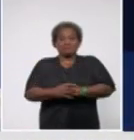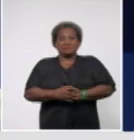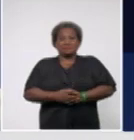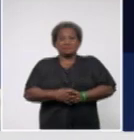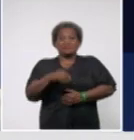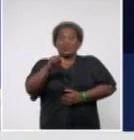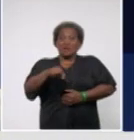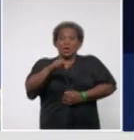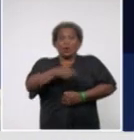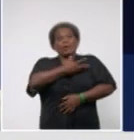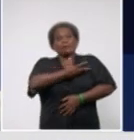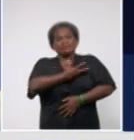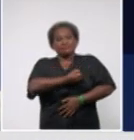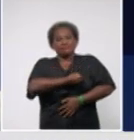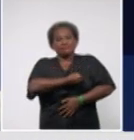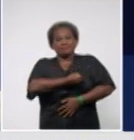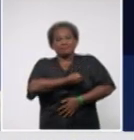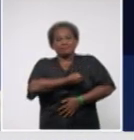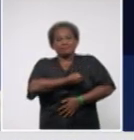briefing.